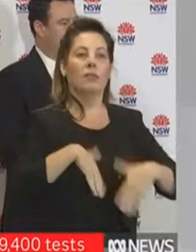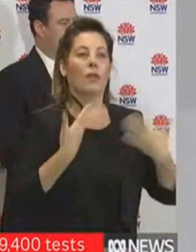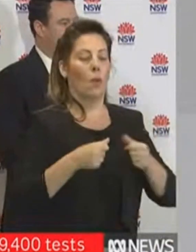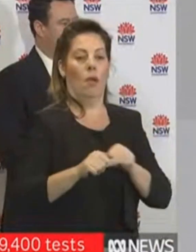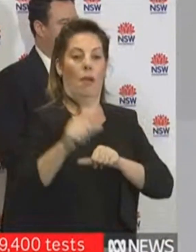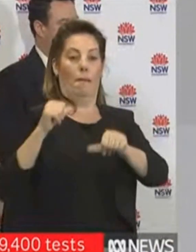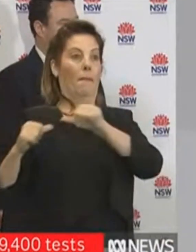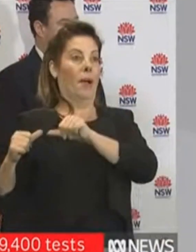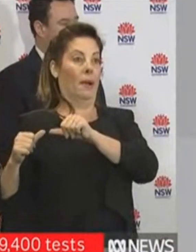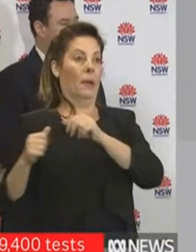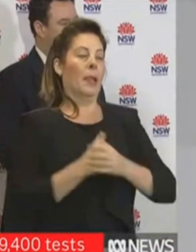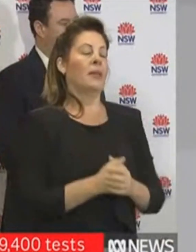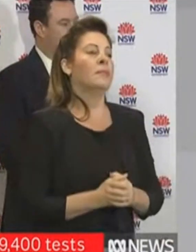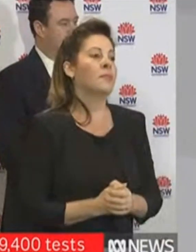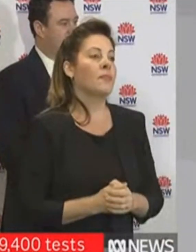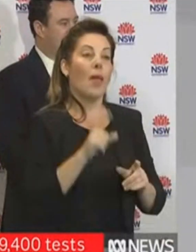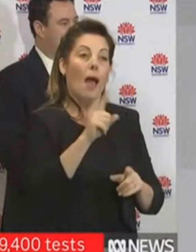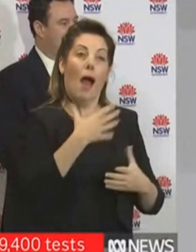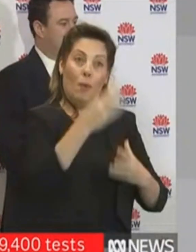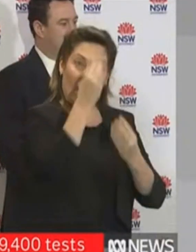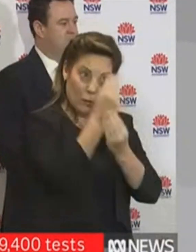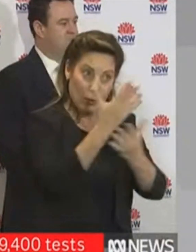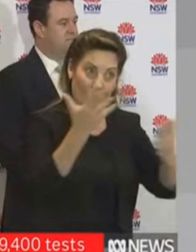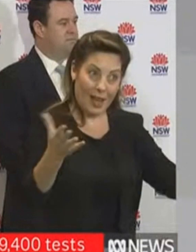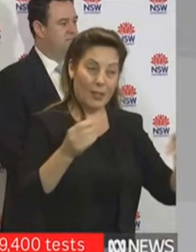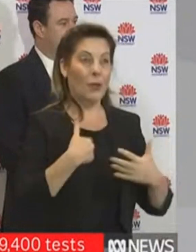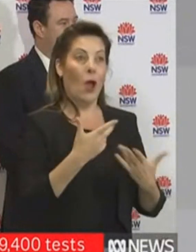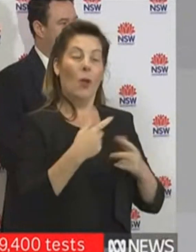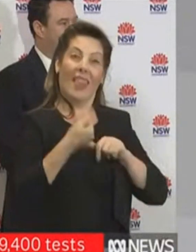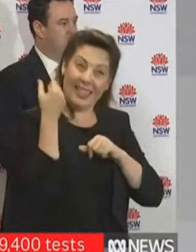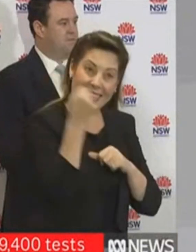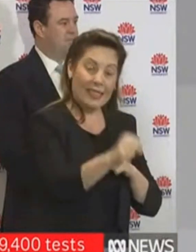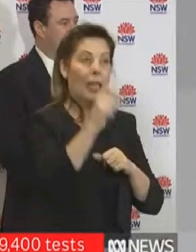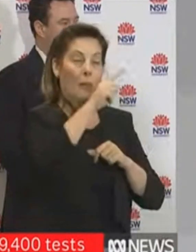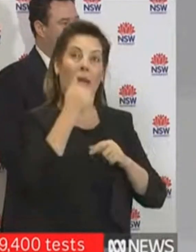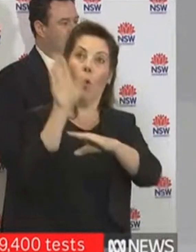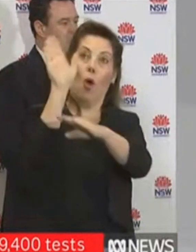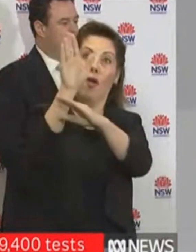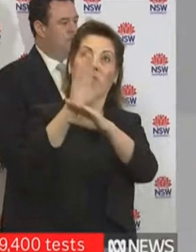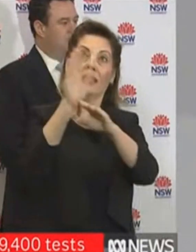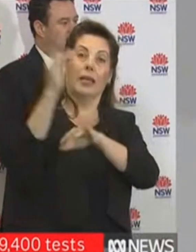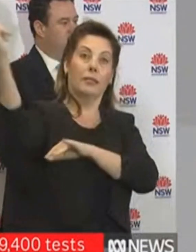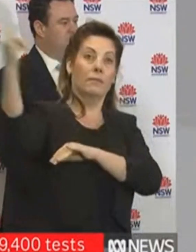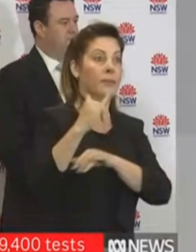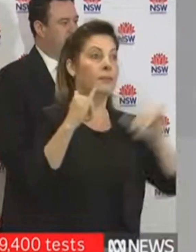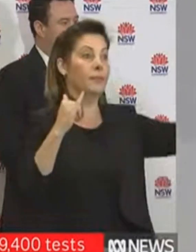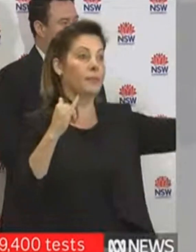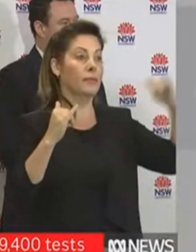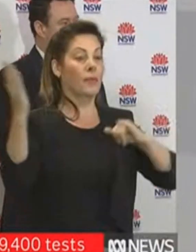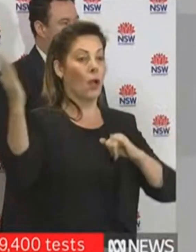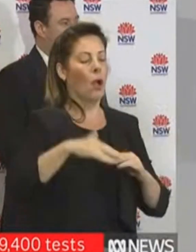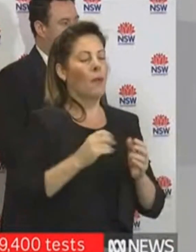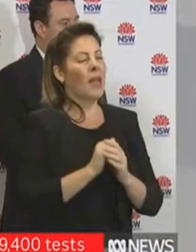had finished, but we're still welcoming Australians back from overseas in New South Wales. At this point in time, we have around 3,500 people